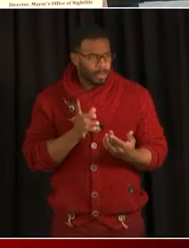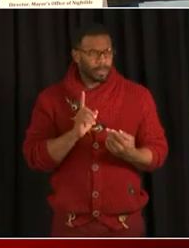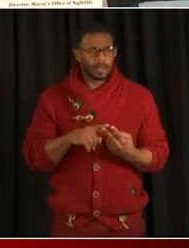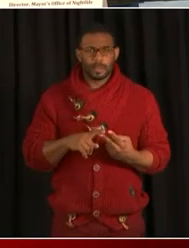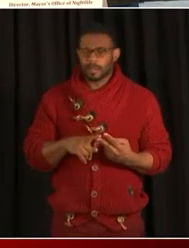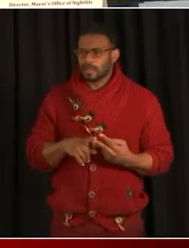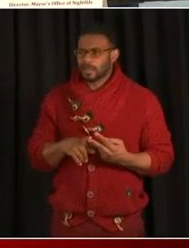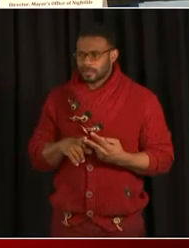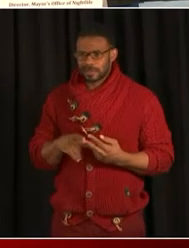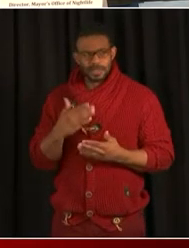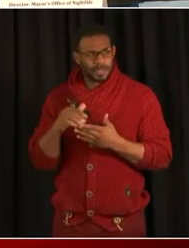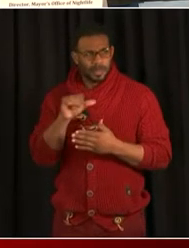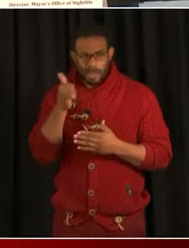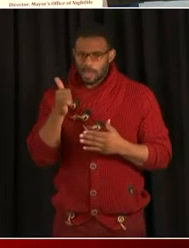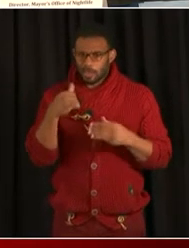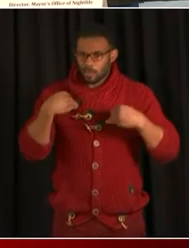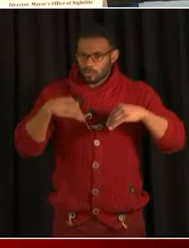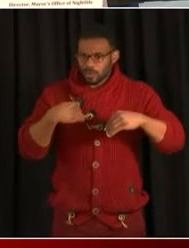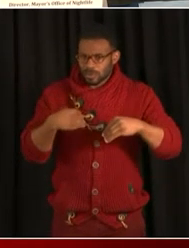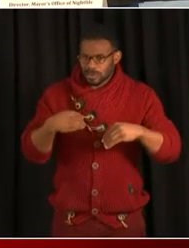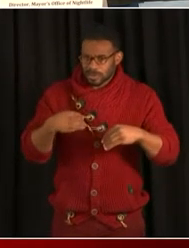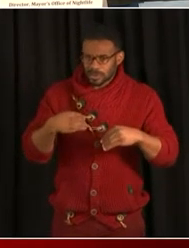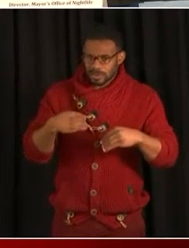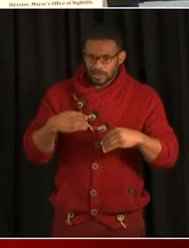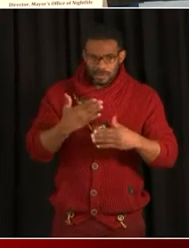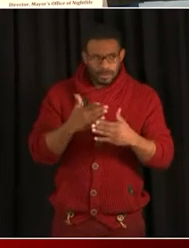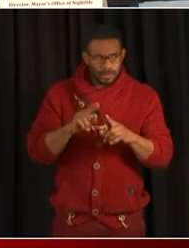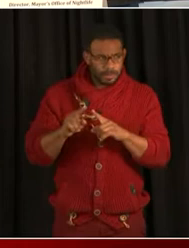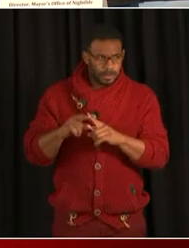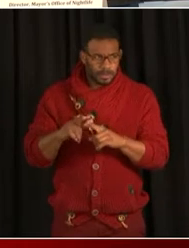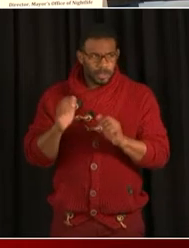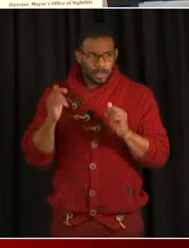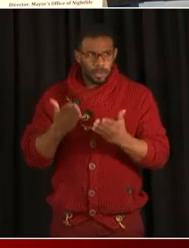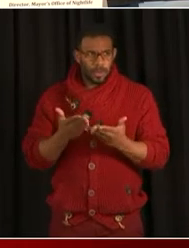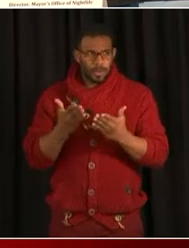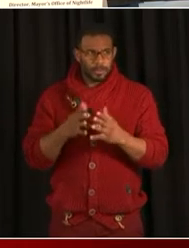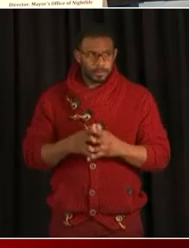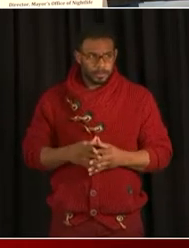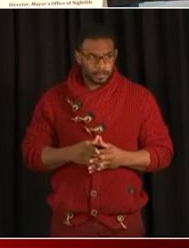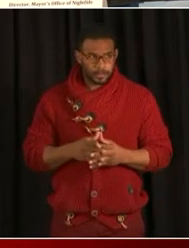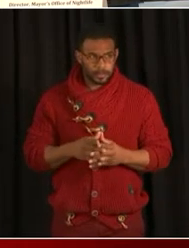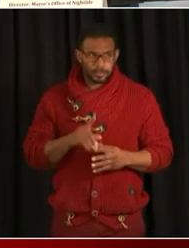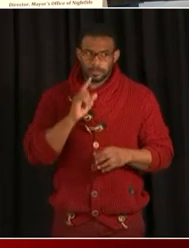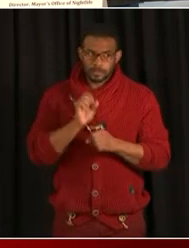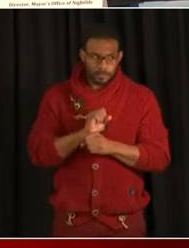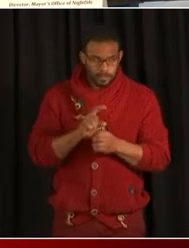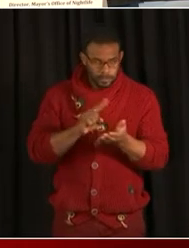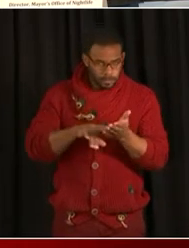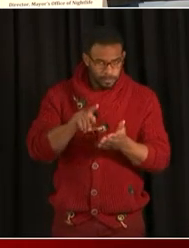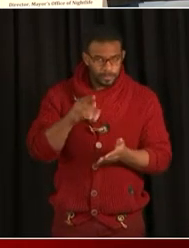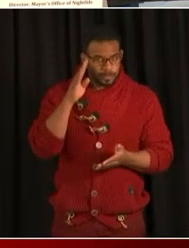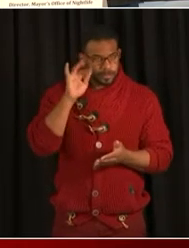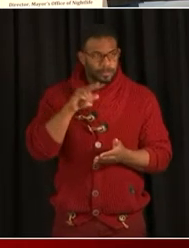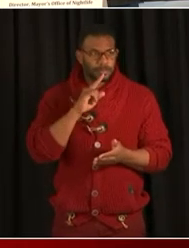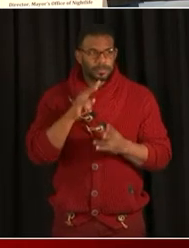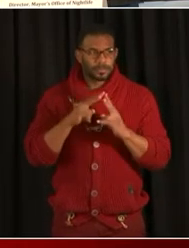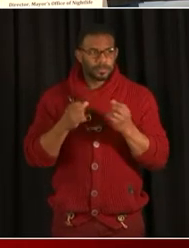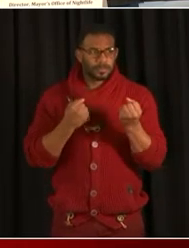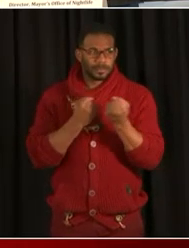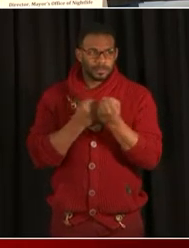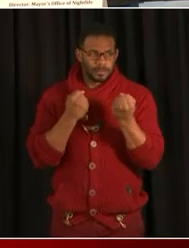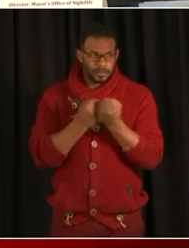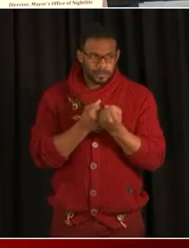have been delivered and some other retail items as well that they offer. Definitely check them out. And I know that they are